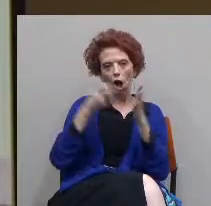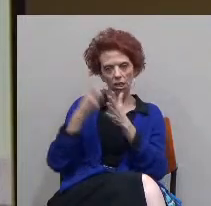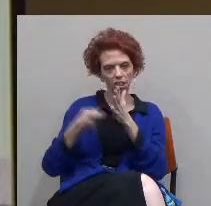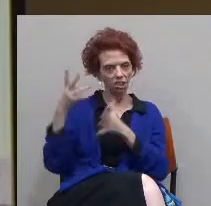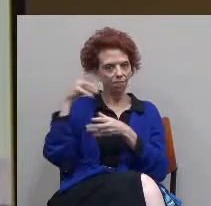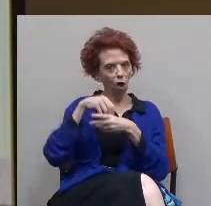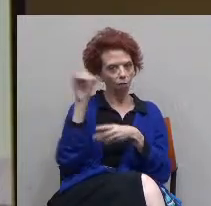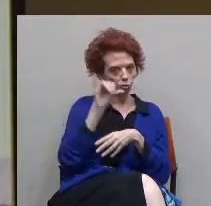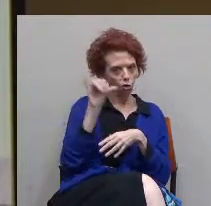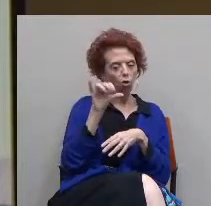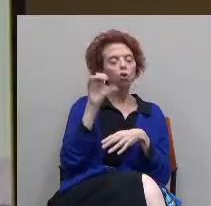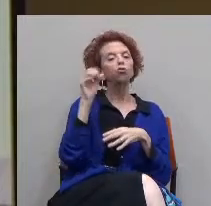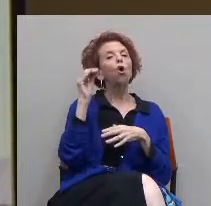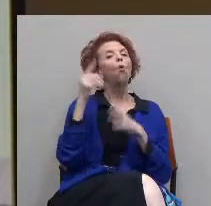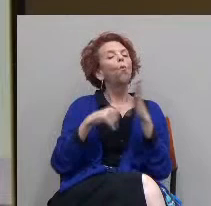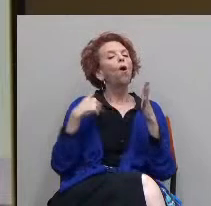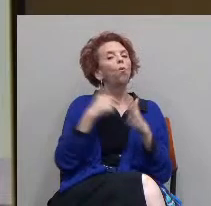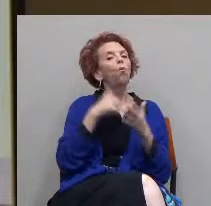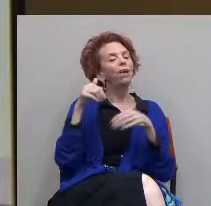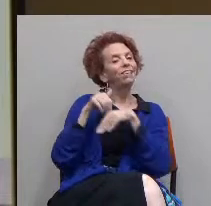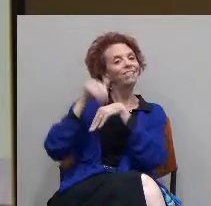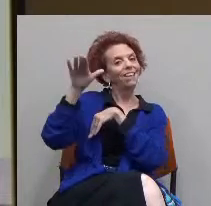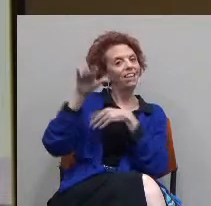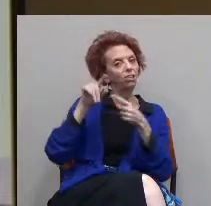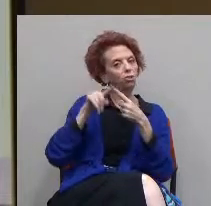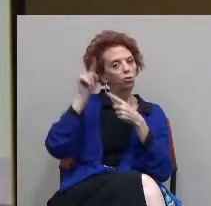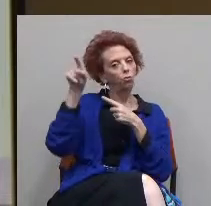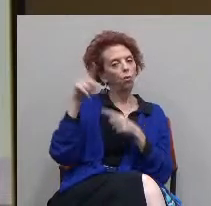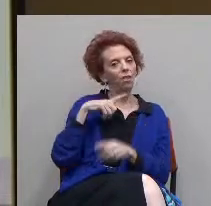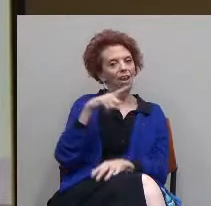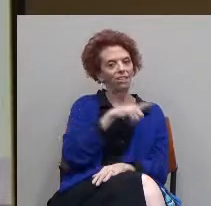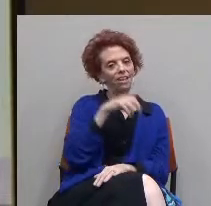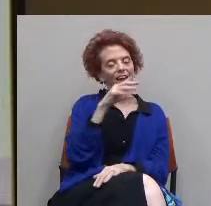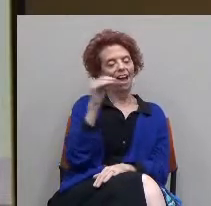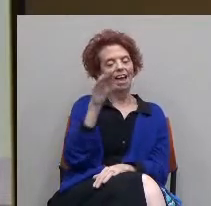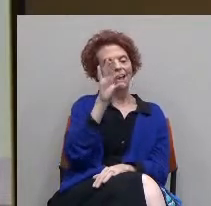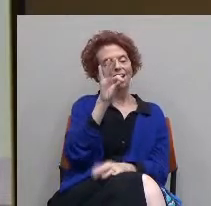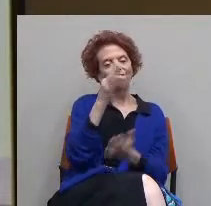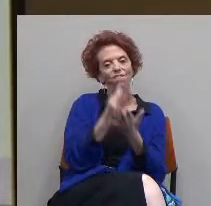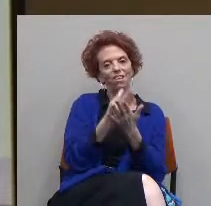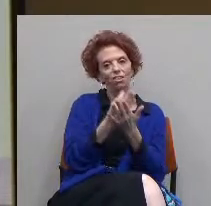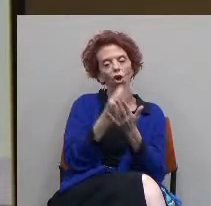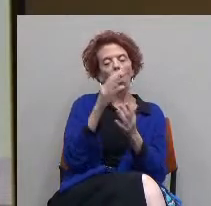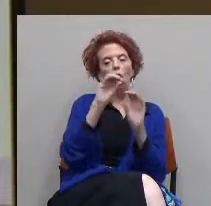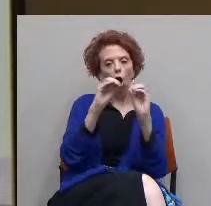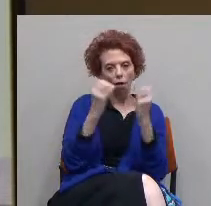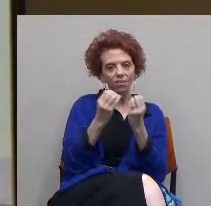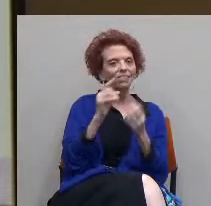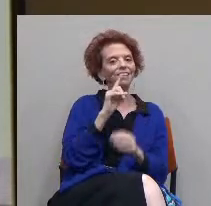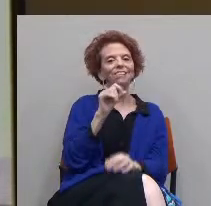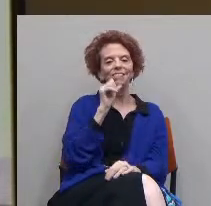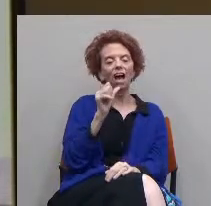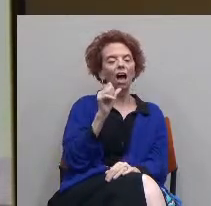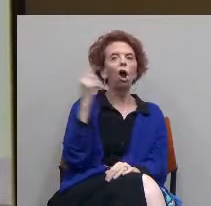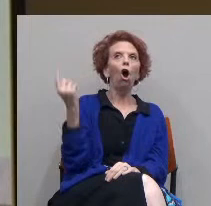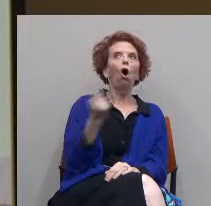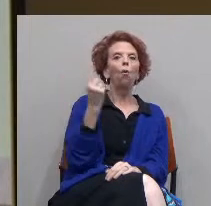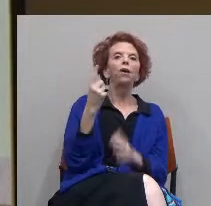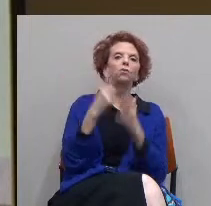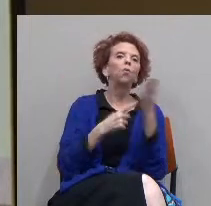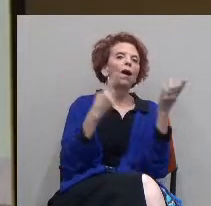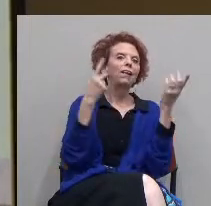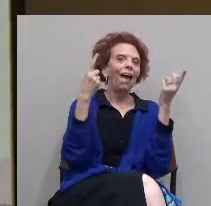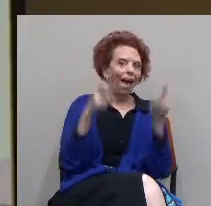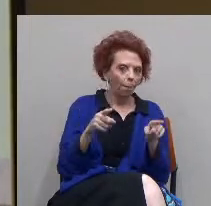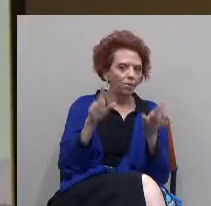it as well. So what we send across the street to the legislature and the fiscal office is not always what ends up coming out in that